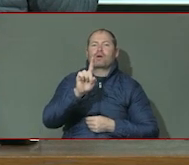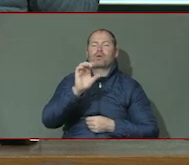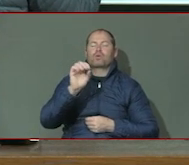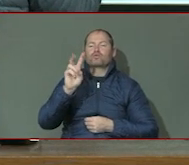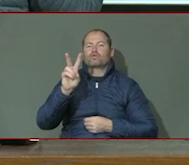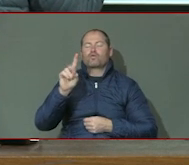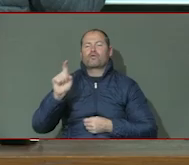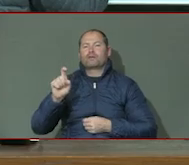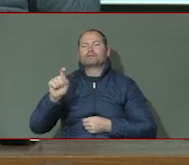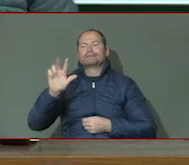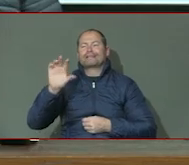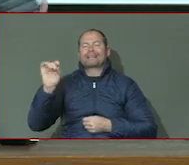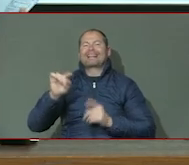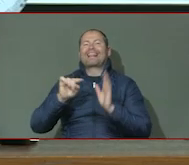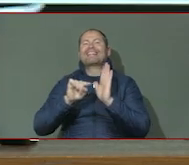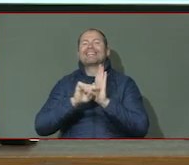102,800.